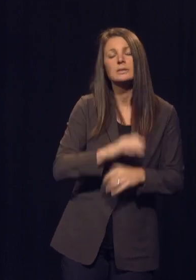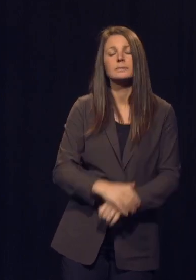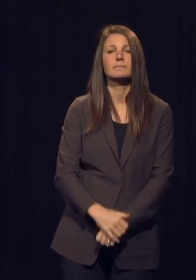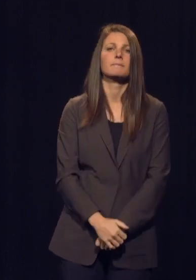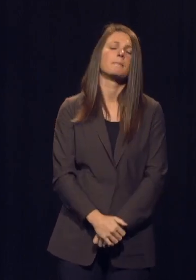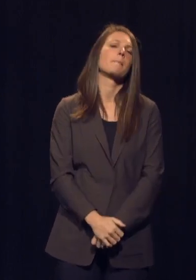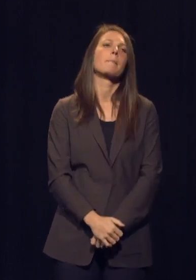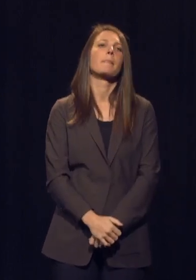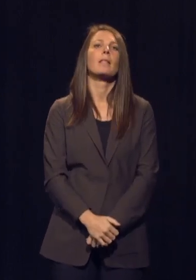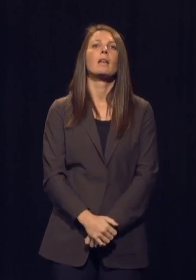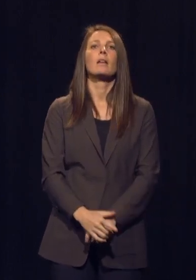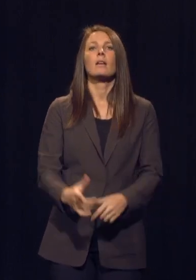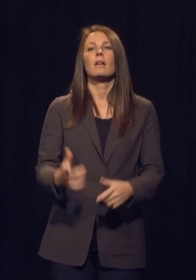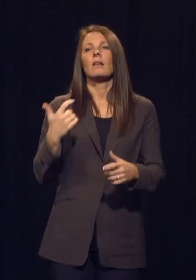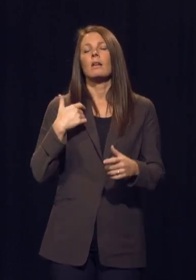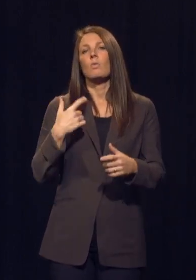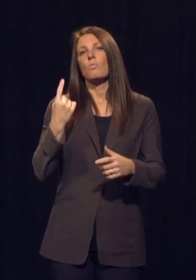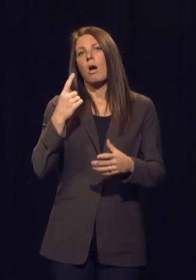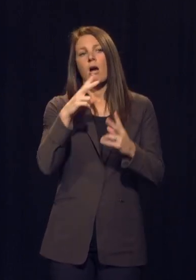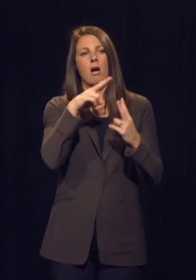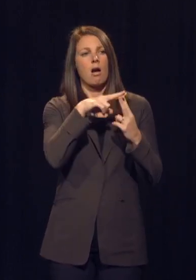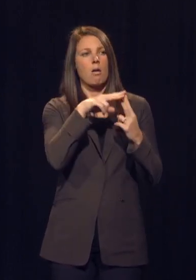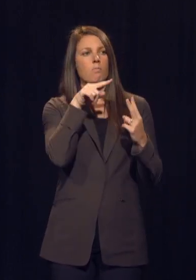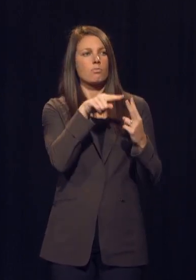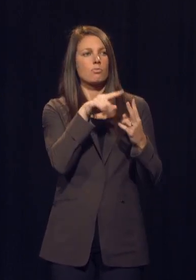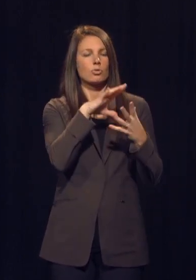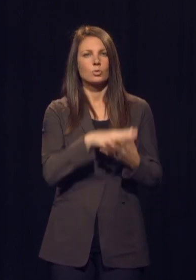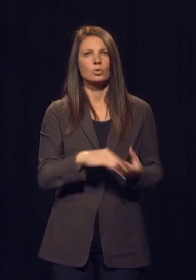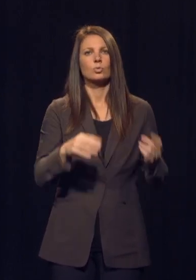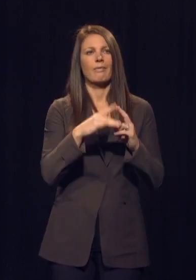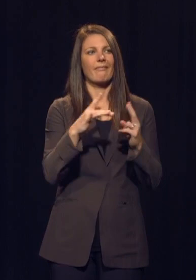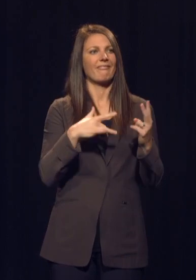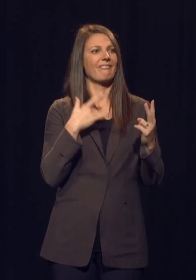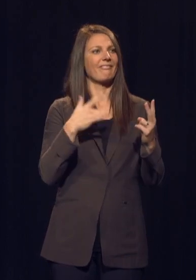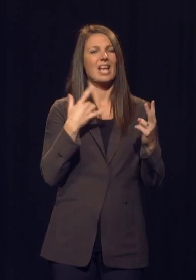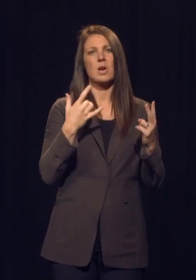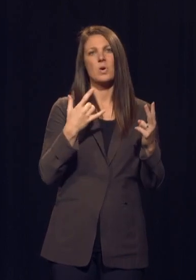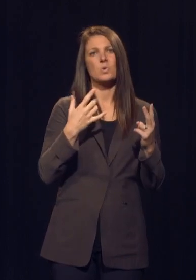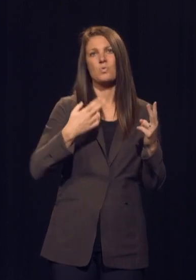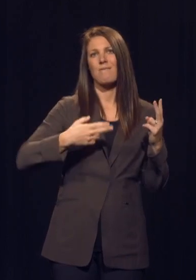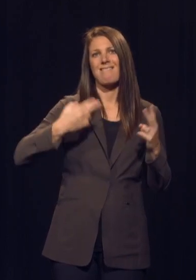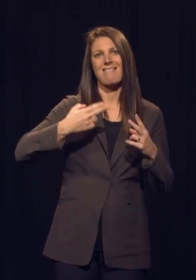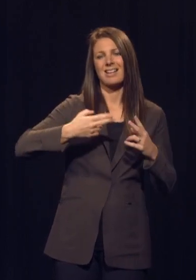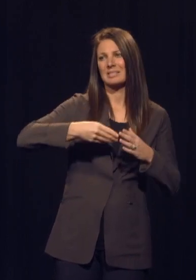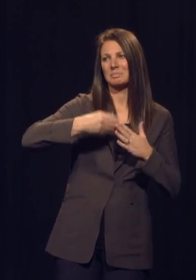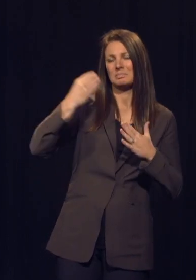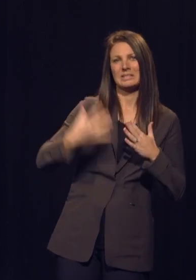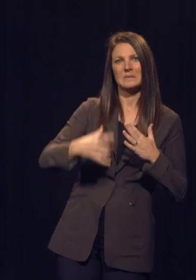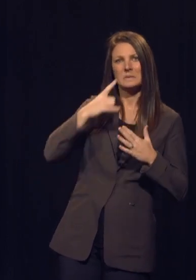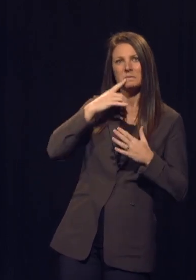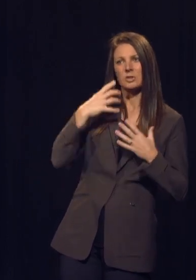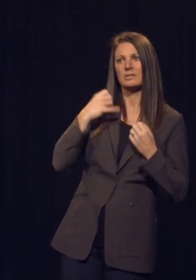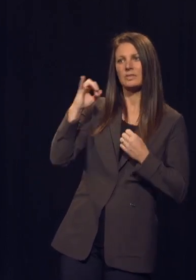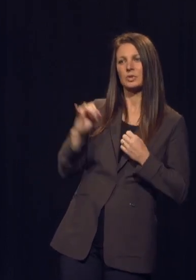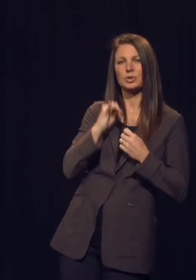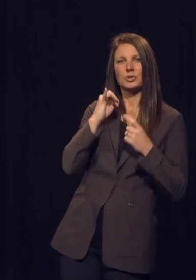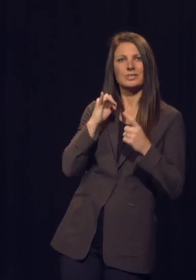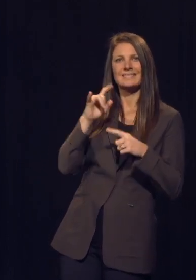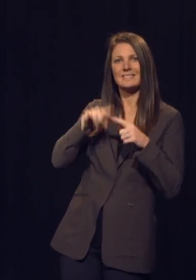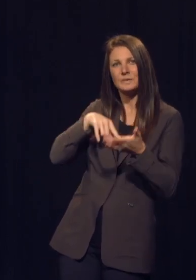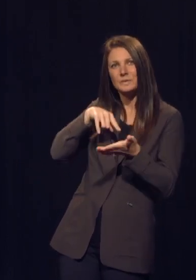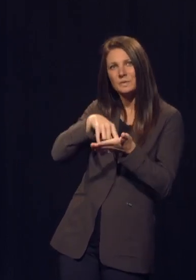tell the story of a couple who felt as if they were priced out of health insurance coverage because of their income and their